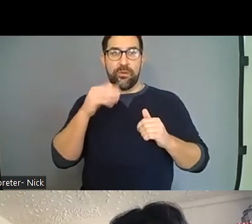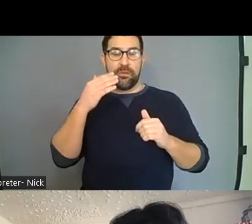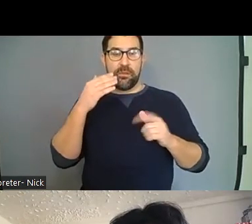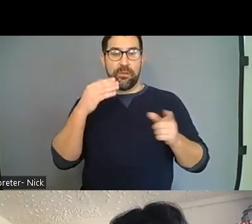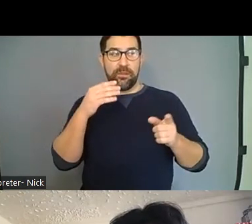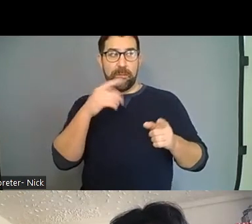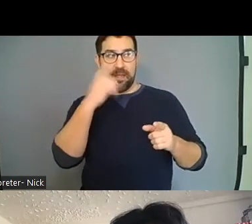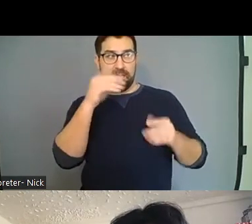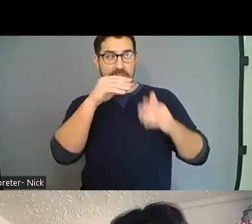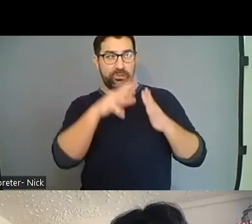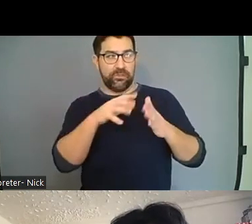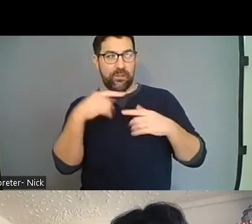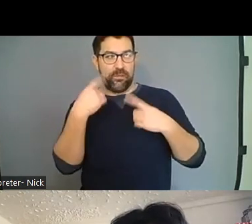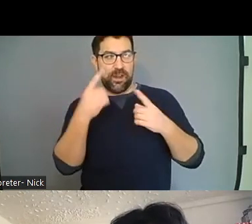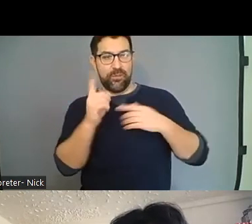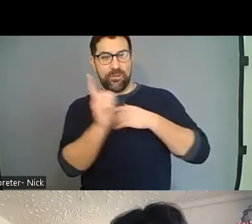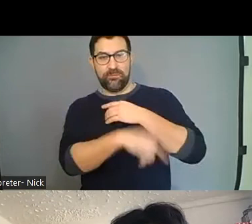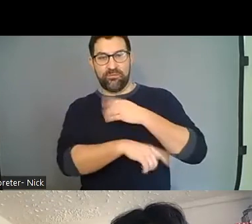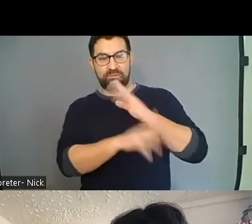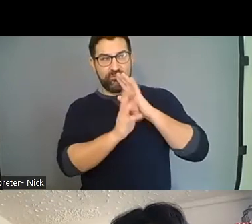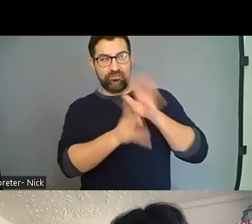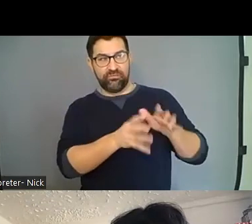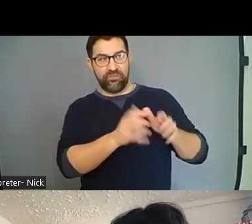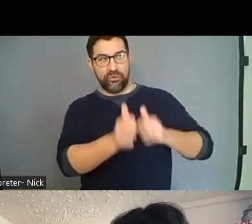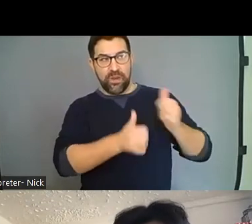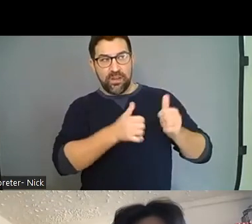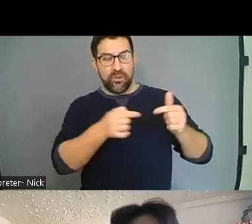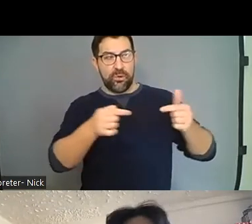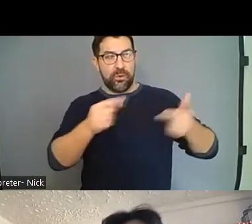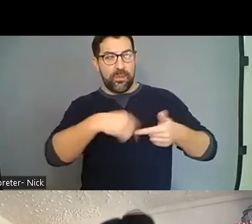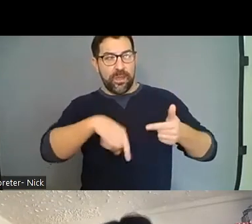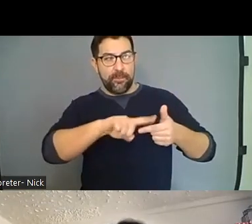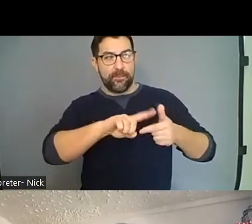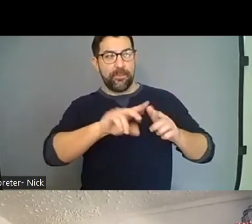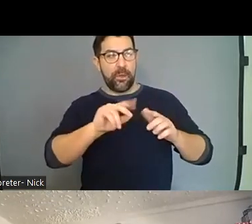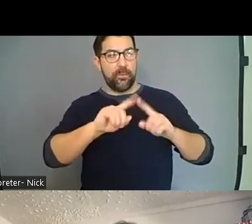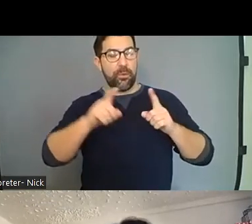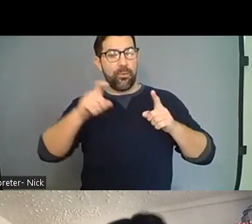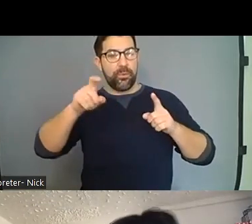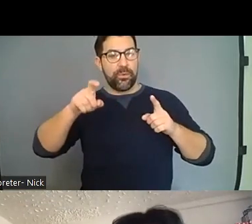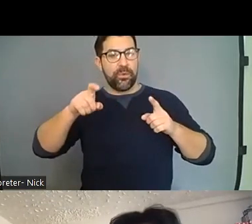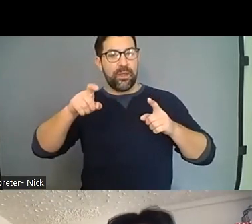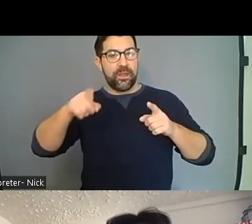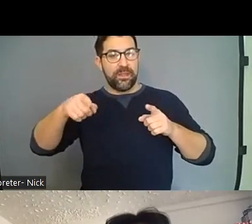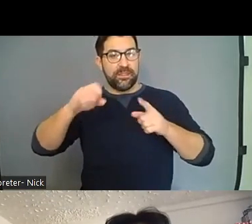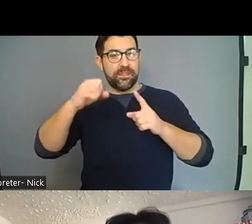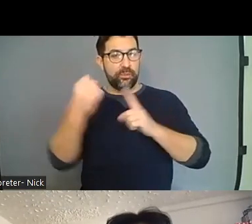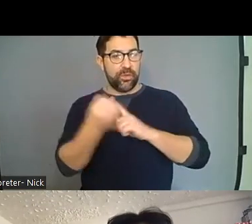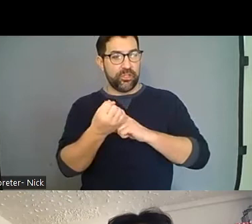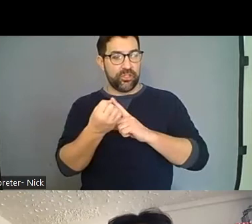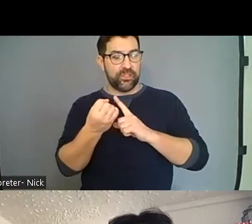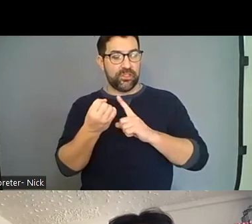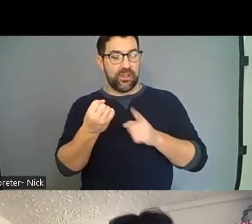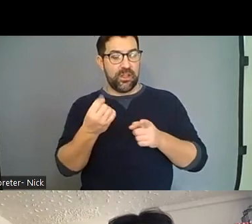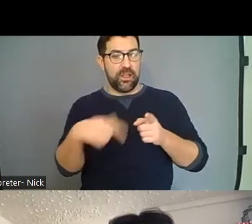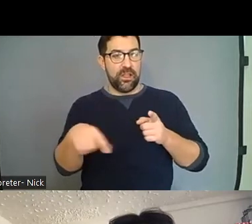we're not just being aggressive or hurtful or harmful to Black students, but we're taking situations and we're taking the conditions